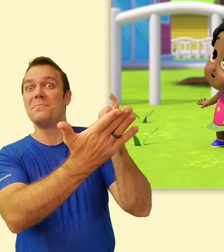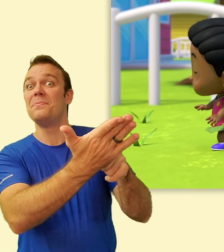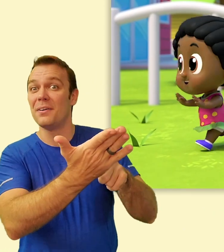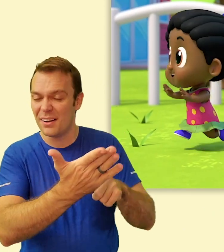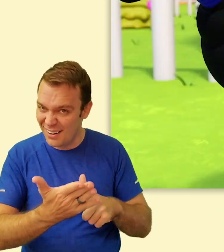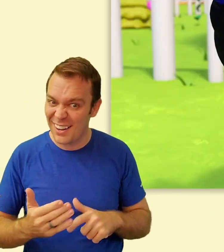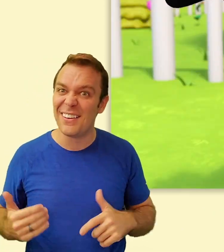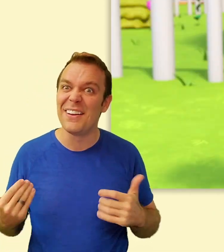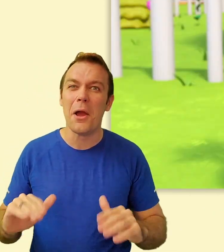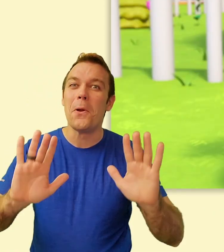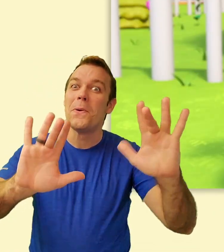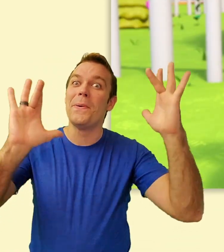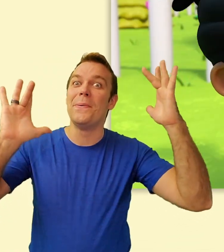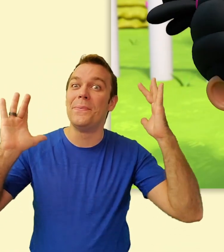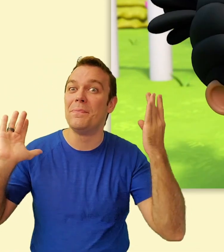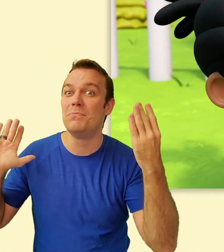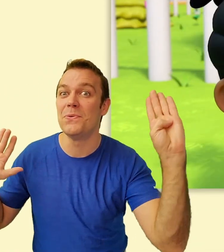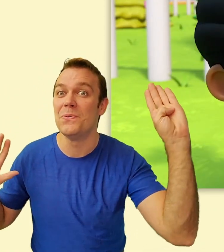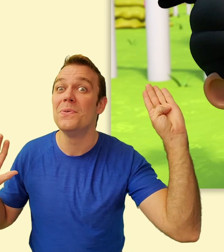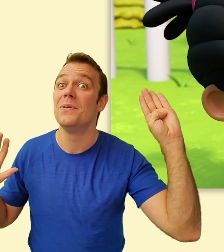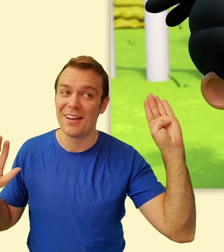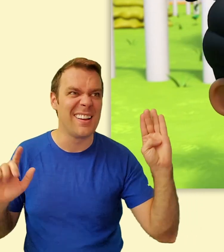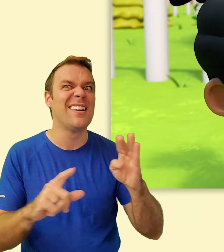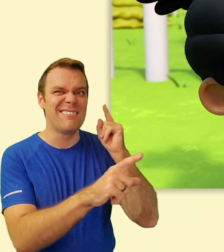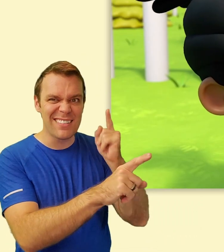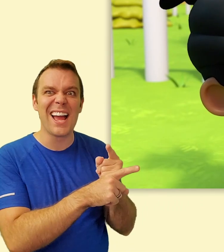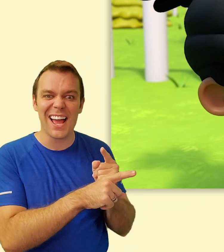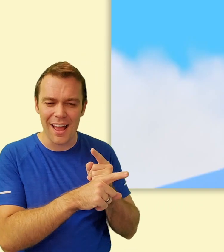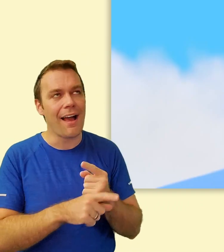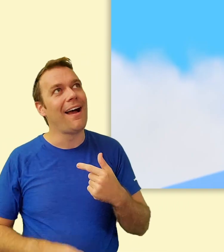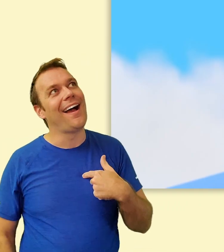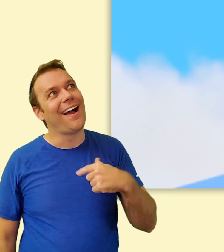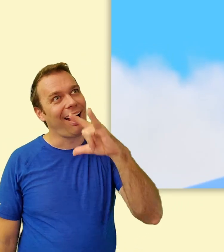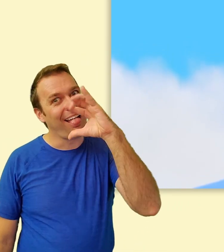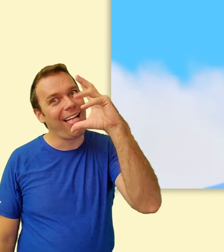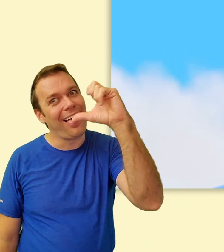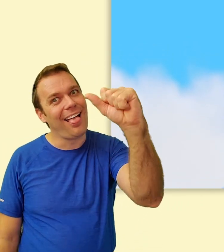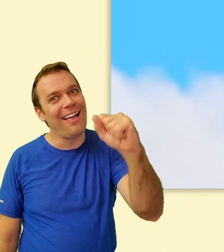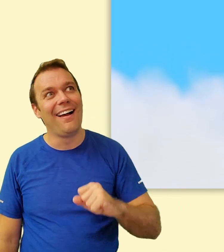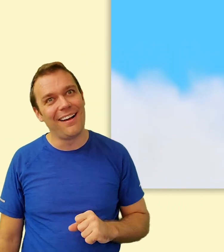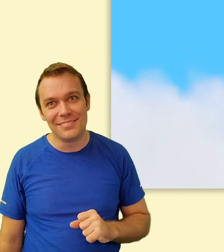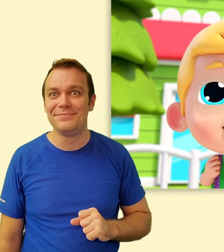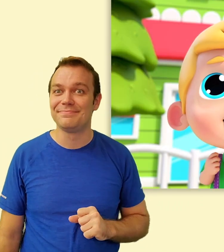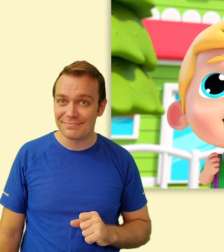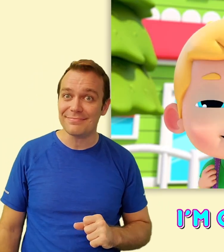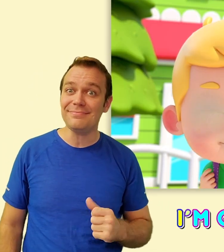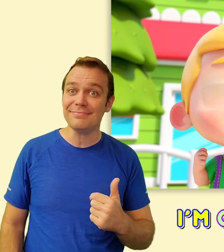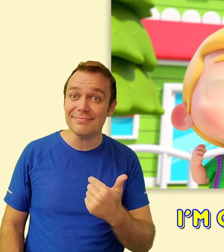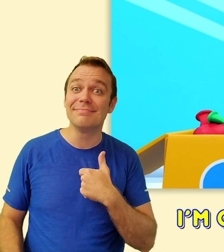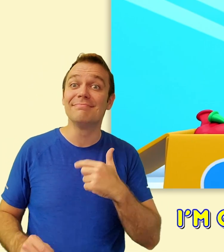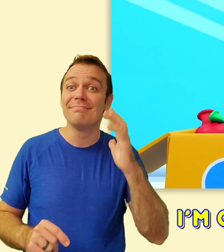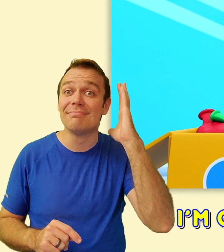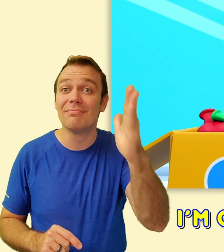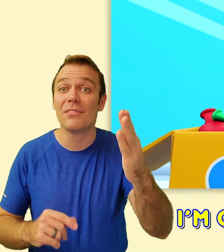up there. It's shiny blue. Yep, I love balloons.